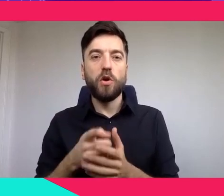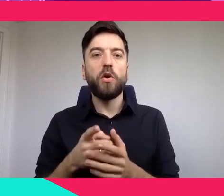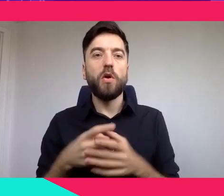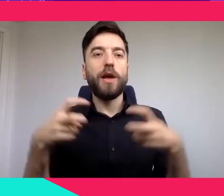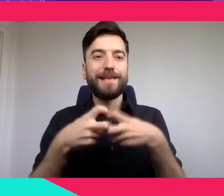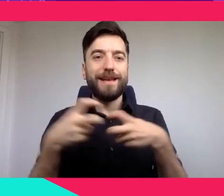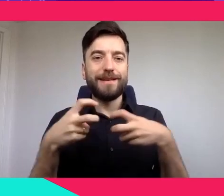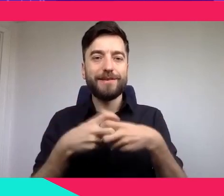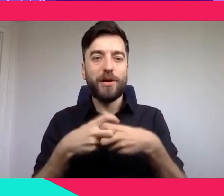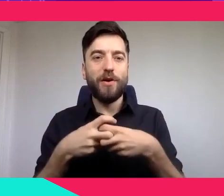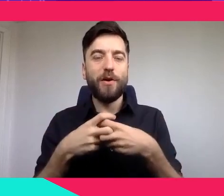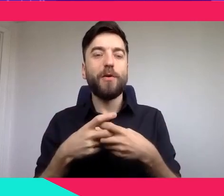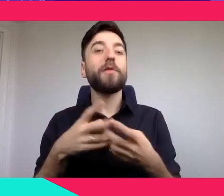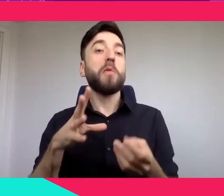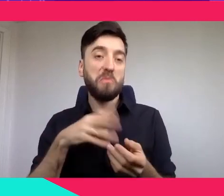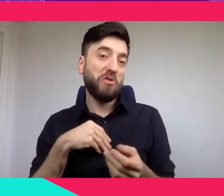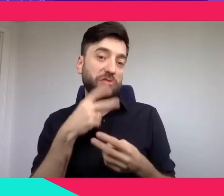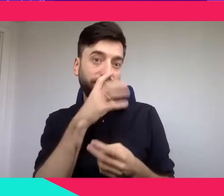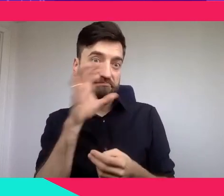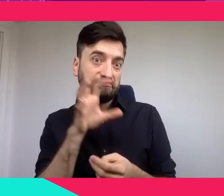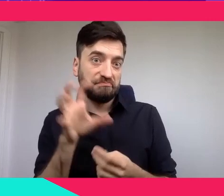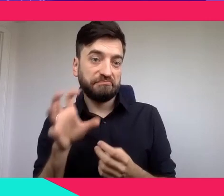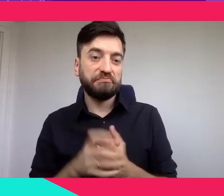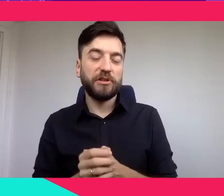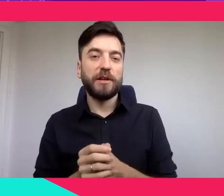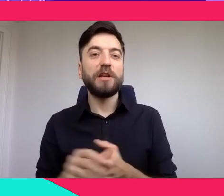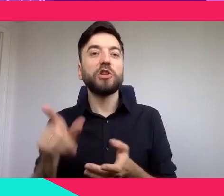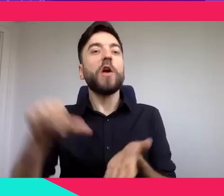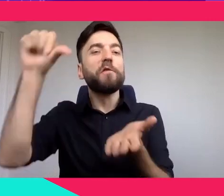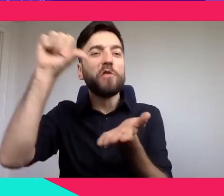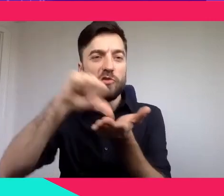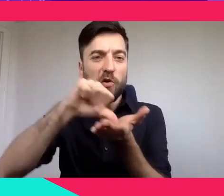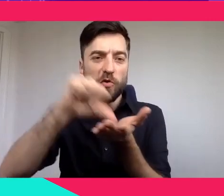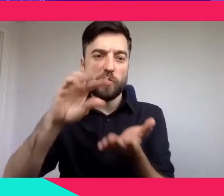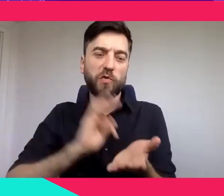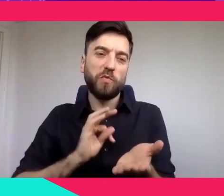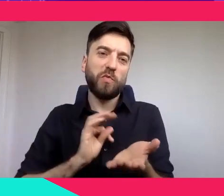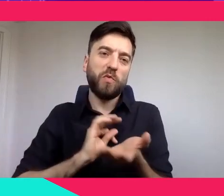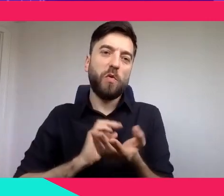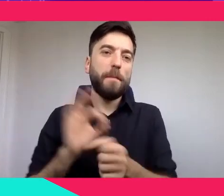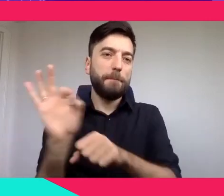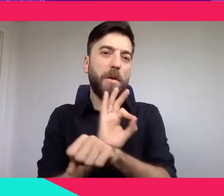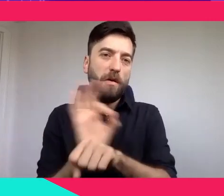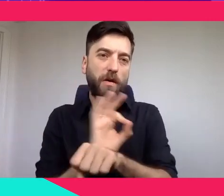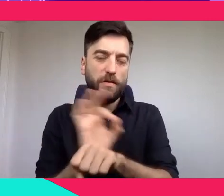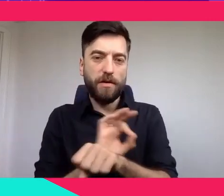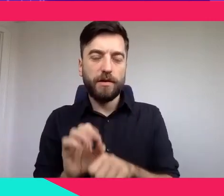called opensmk.dk. I'm quite proud that our online collection is called Open.